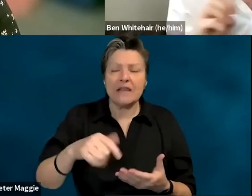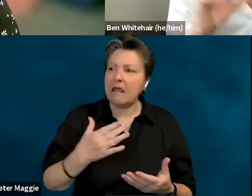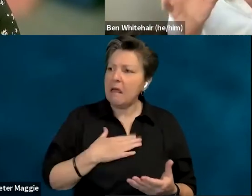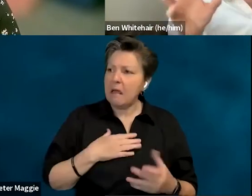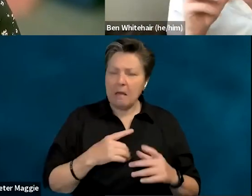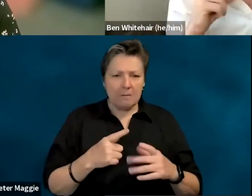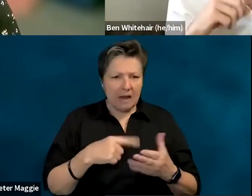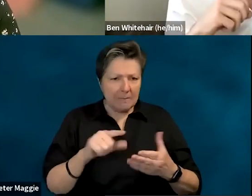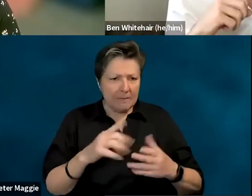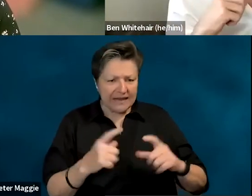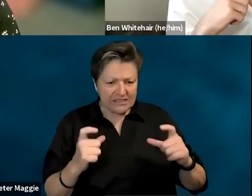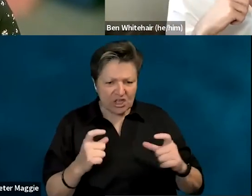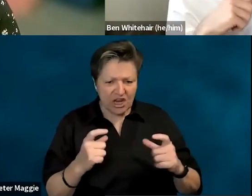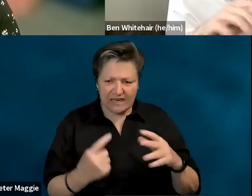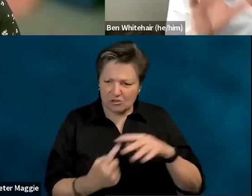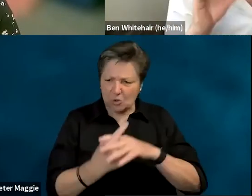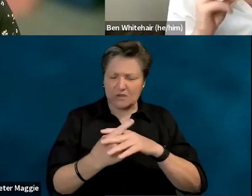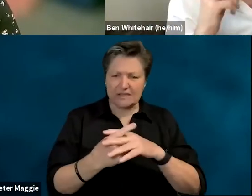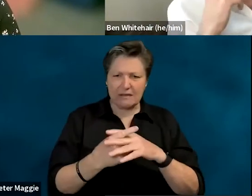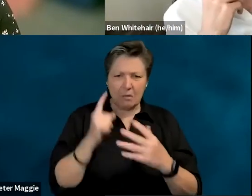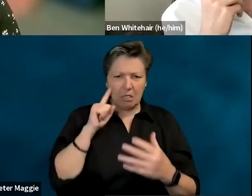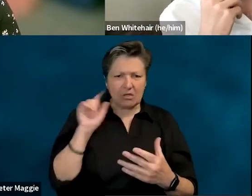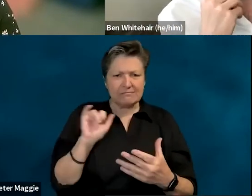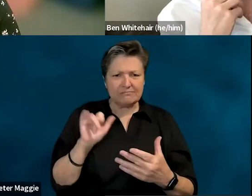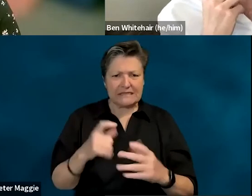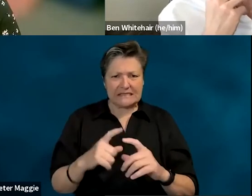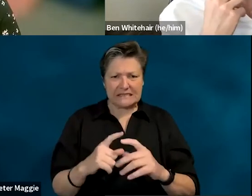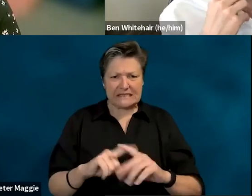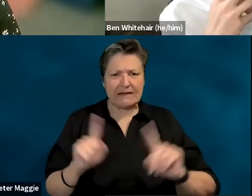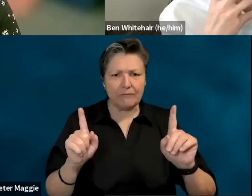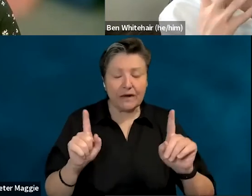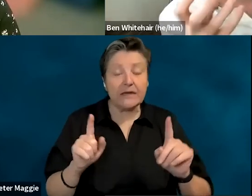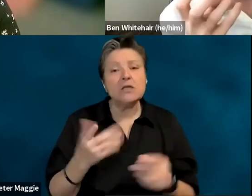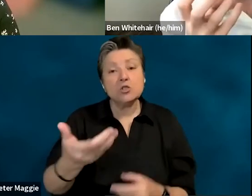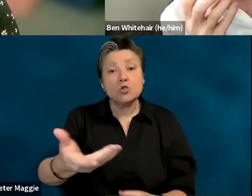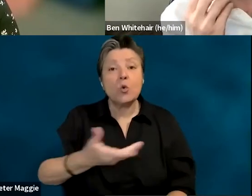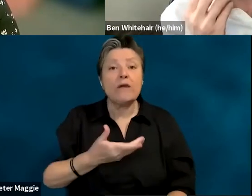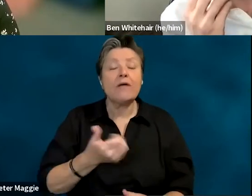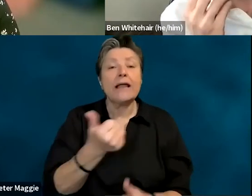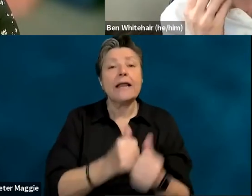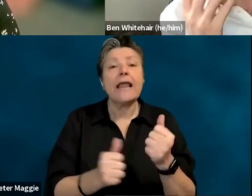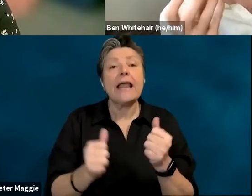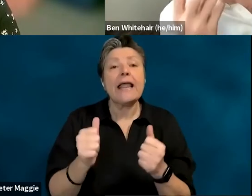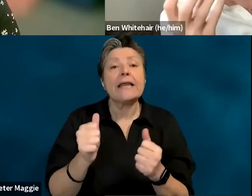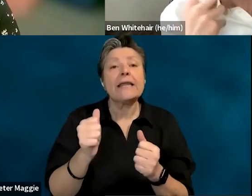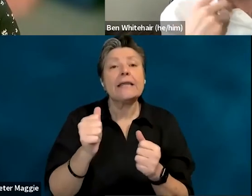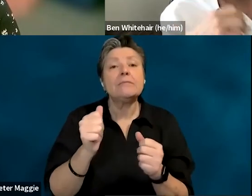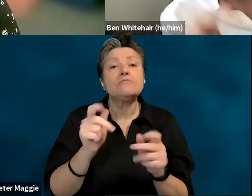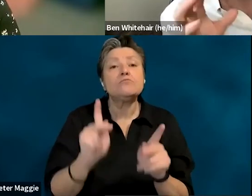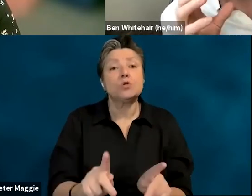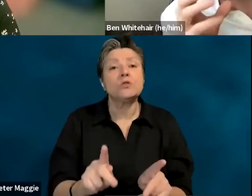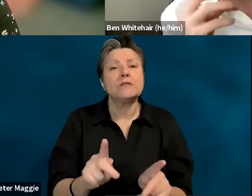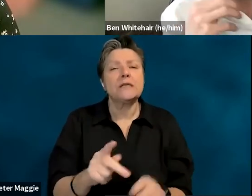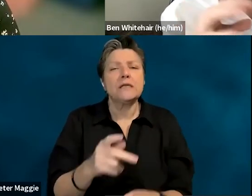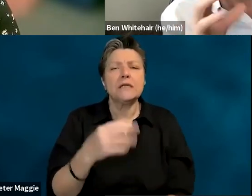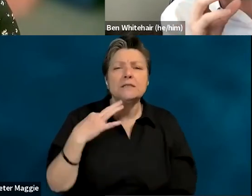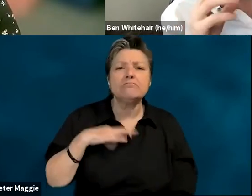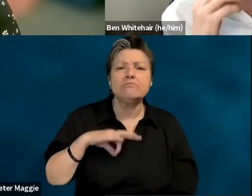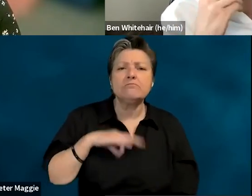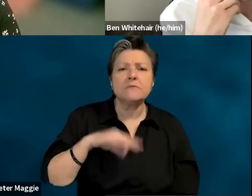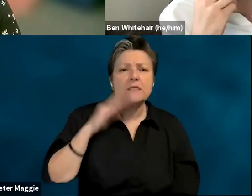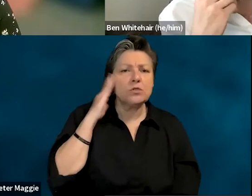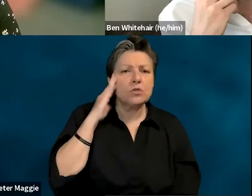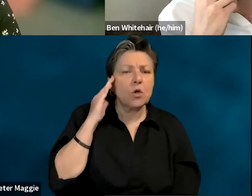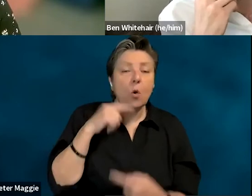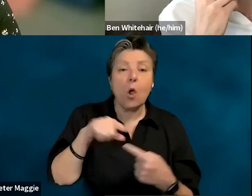up differently or whatever. So I would just invite, you know, anyone, it's really helpful to know when you're going